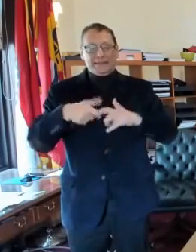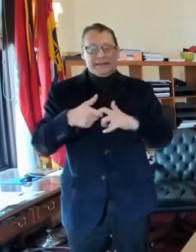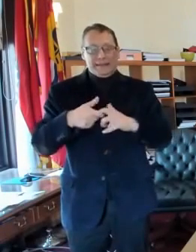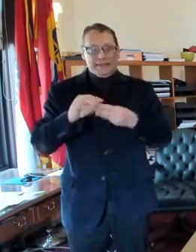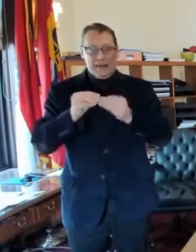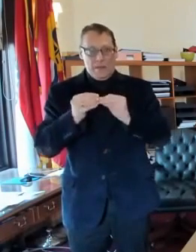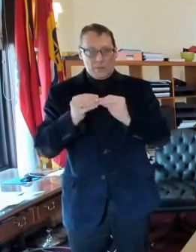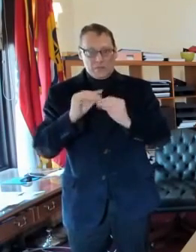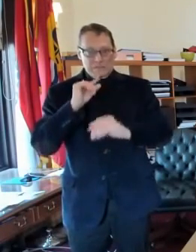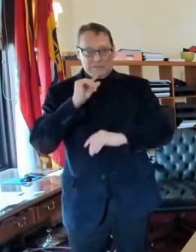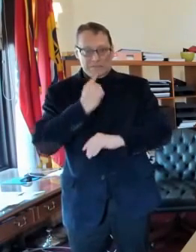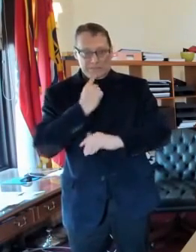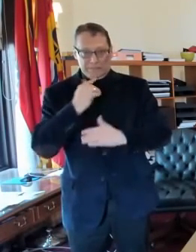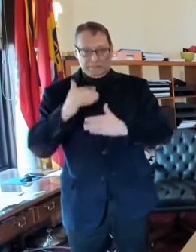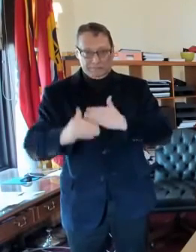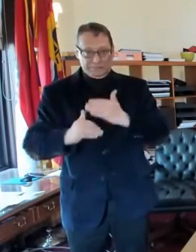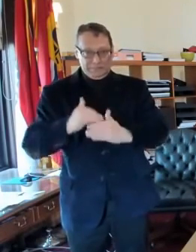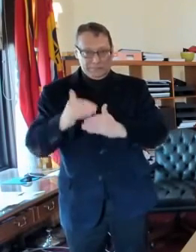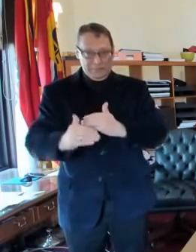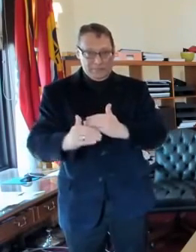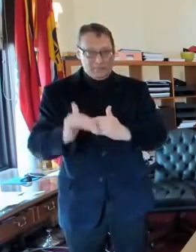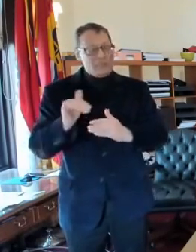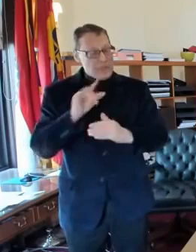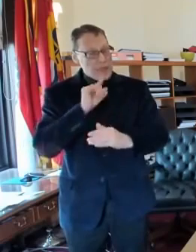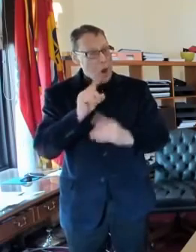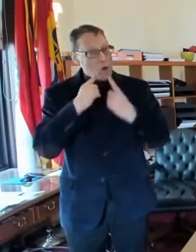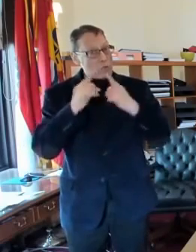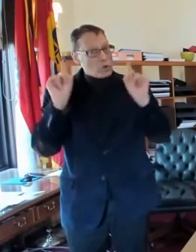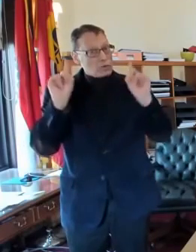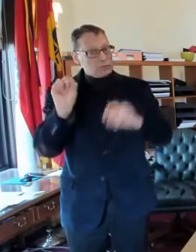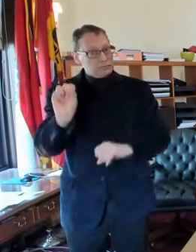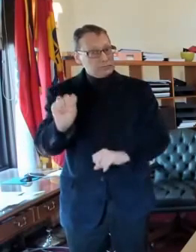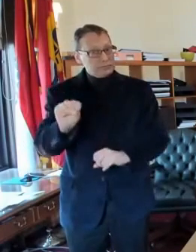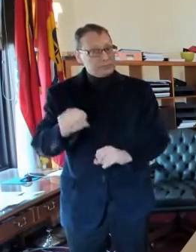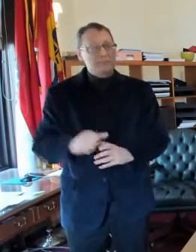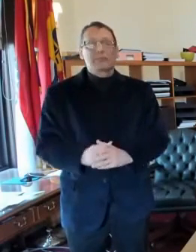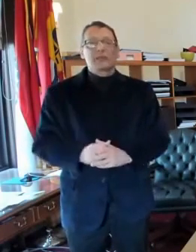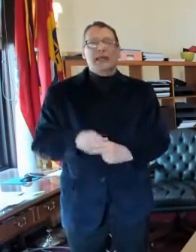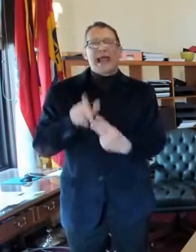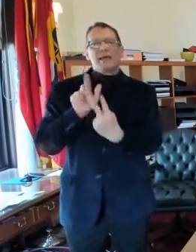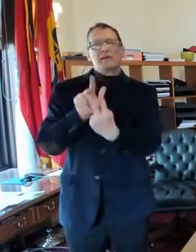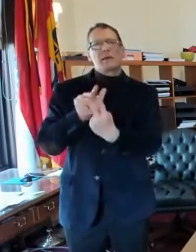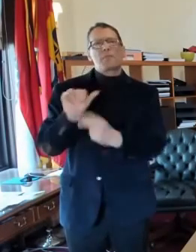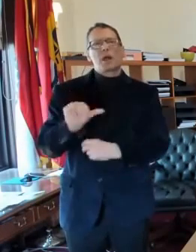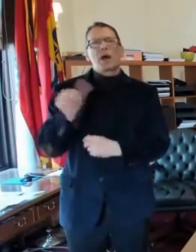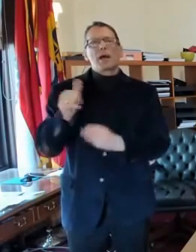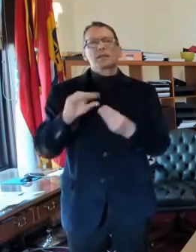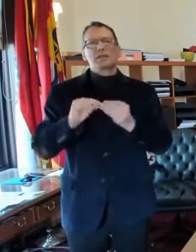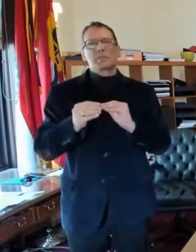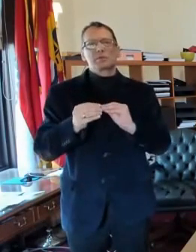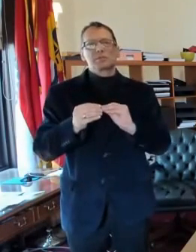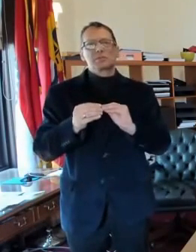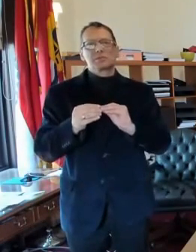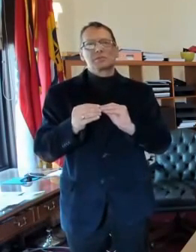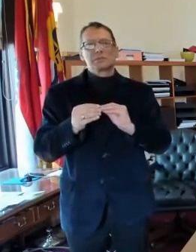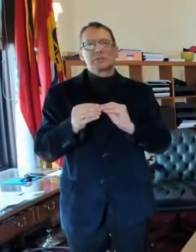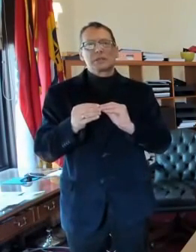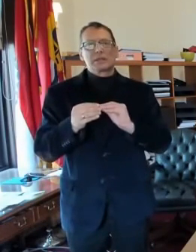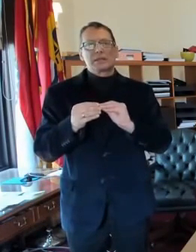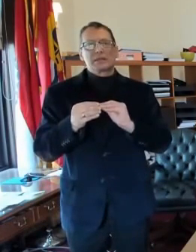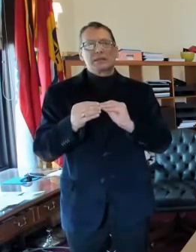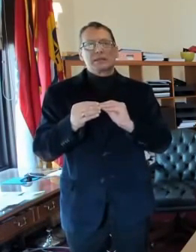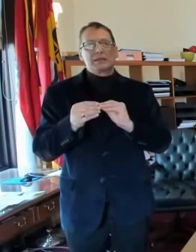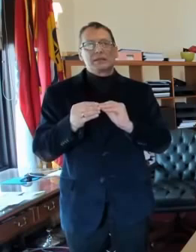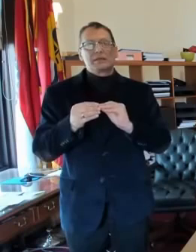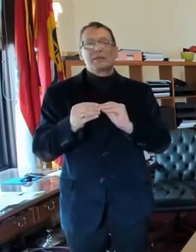mitigation steps, which are working. Now, a couple of other numbers that you may be interested